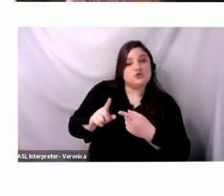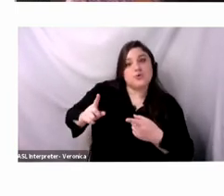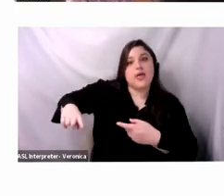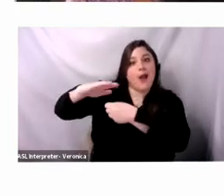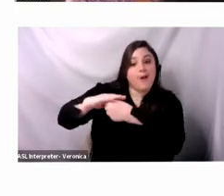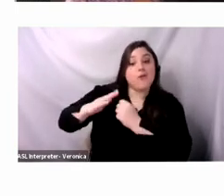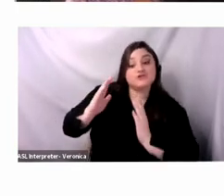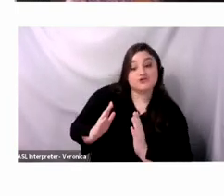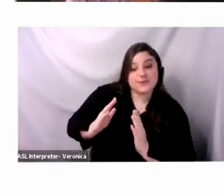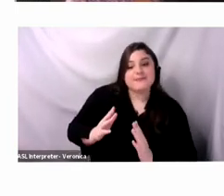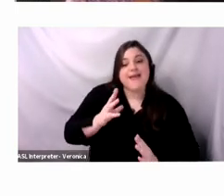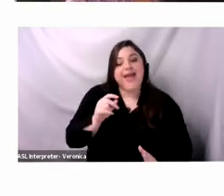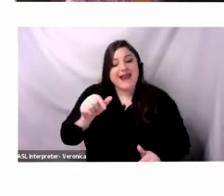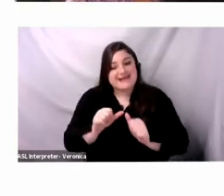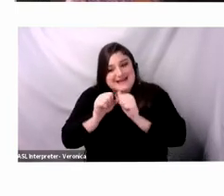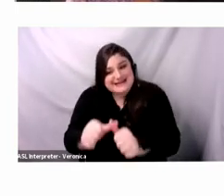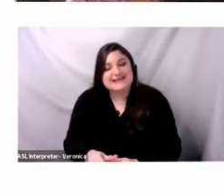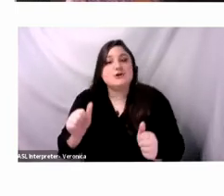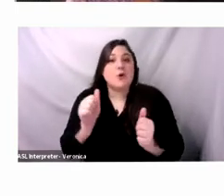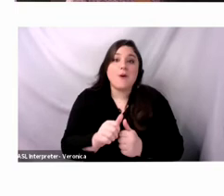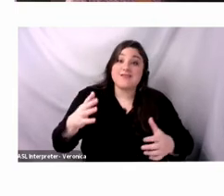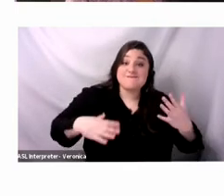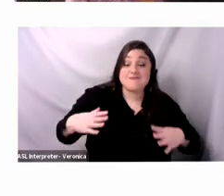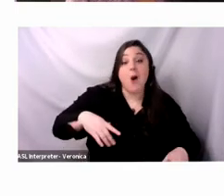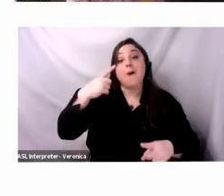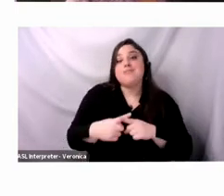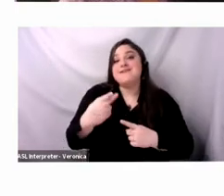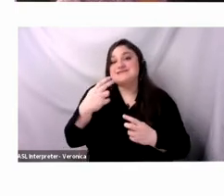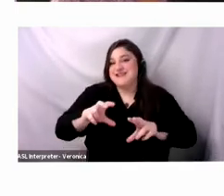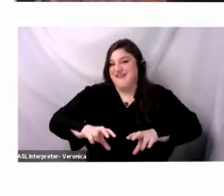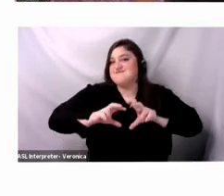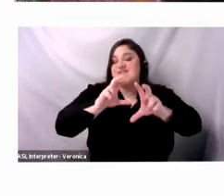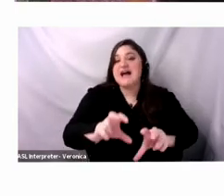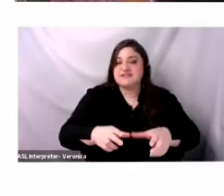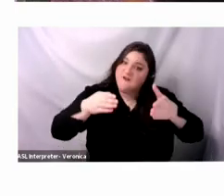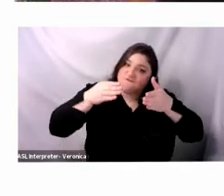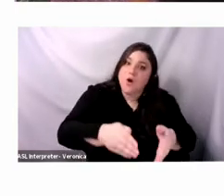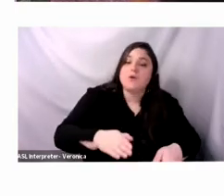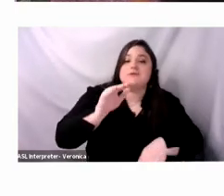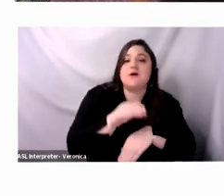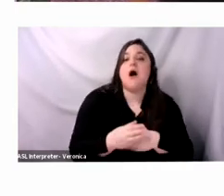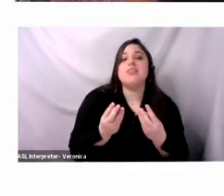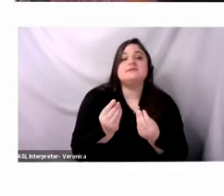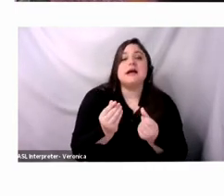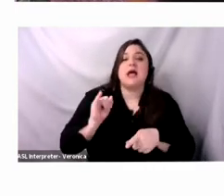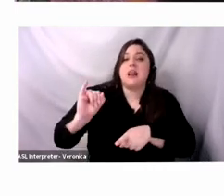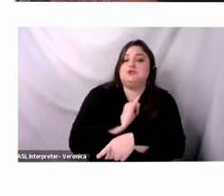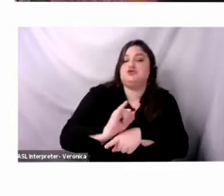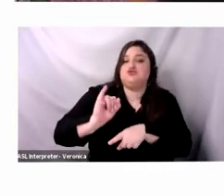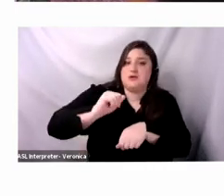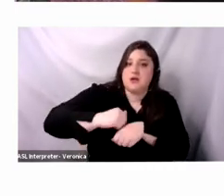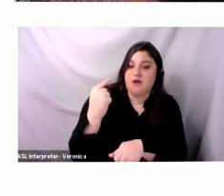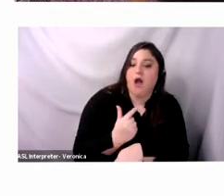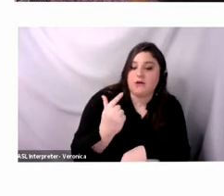on the other hand, he invested heavily in Ghana's textile industry. Nkrumah may have resented colonial dress codes, but he also seemed